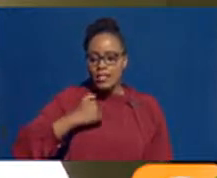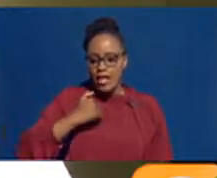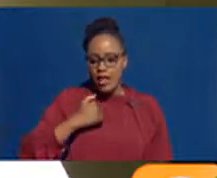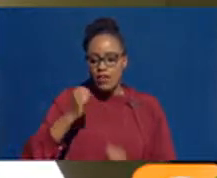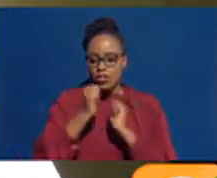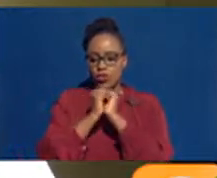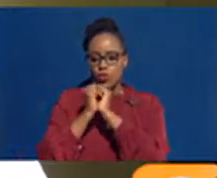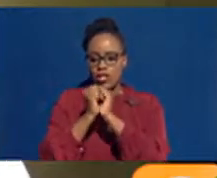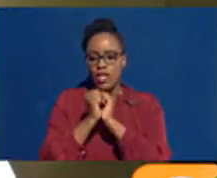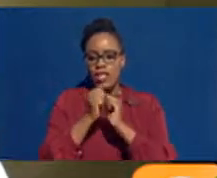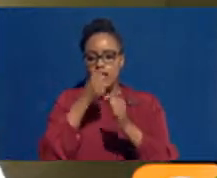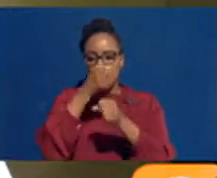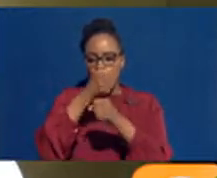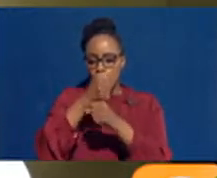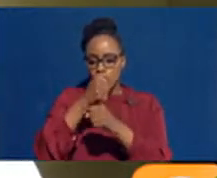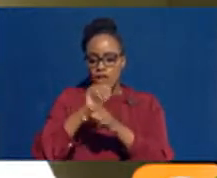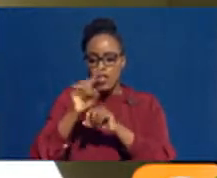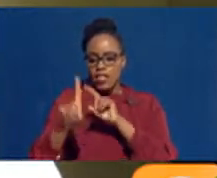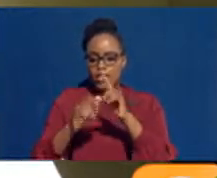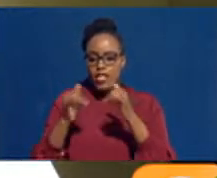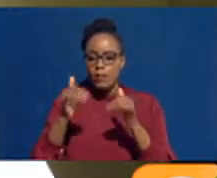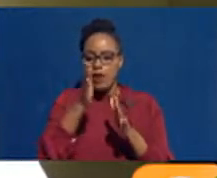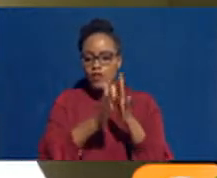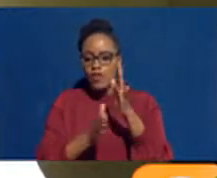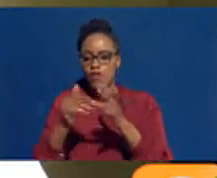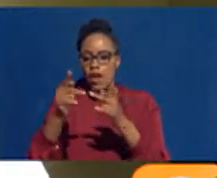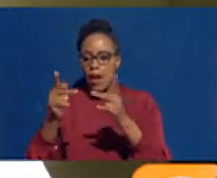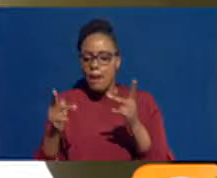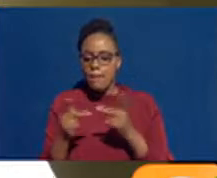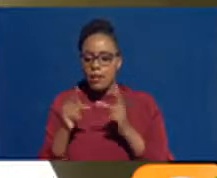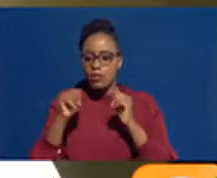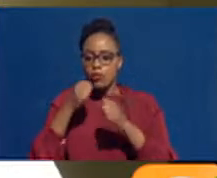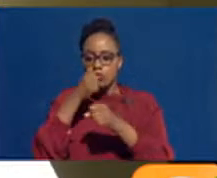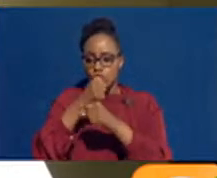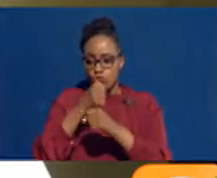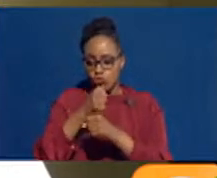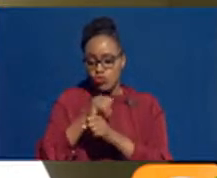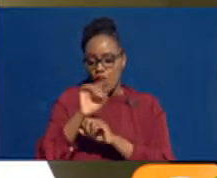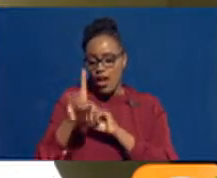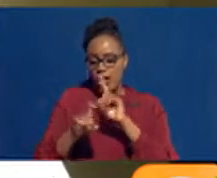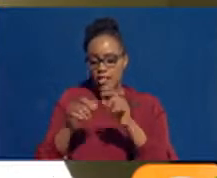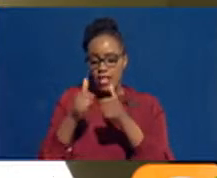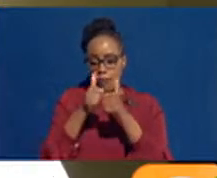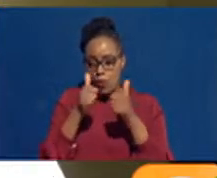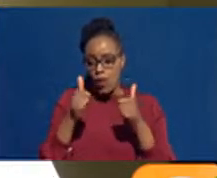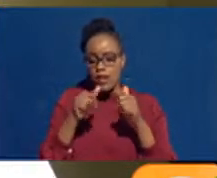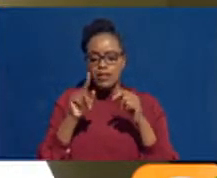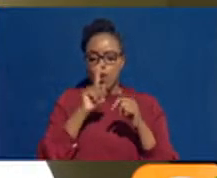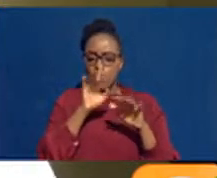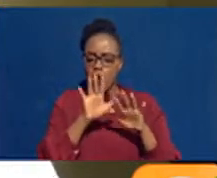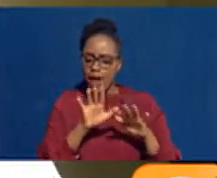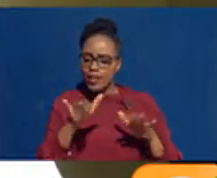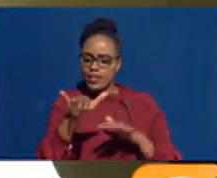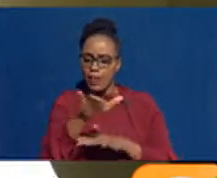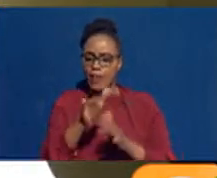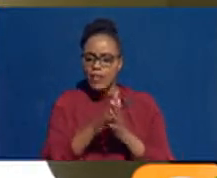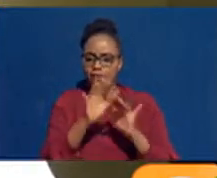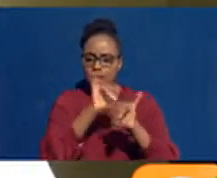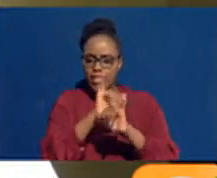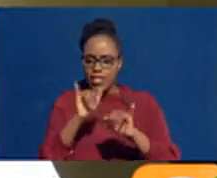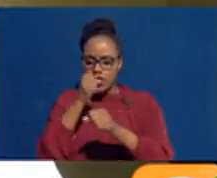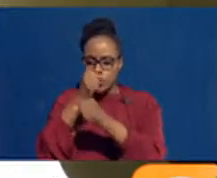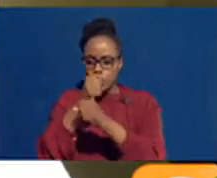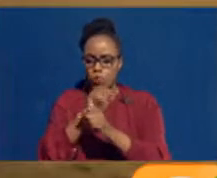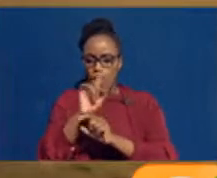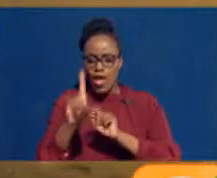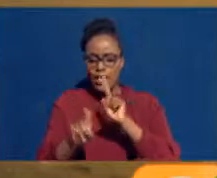wao hapa na tunafanya wanafanya mtihani, tumewaandalia mahali pa kufanyia mtihani pale pazuri ambapo kumetulia. Na ni safi pia kwa kufanya